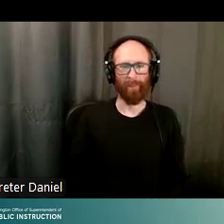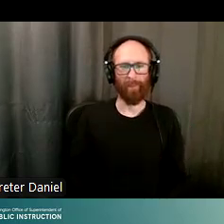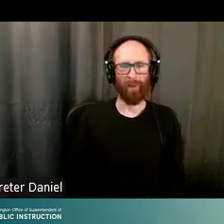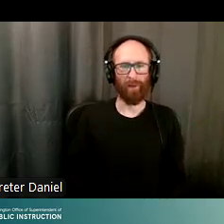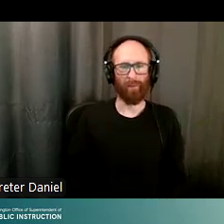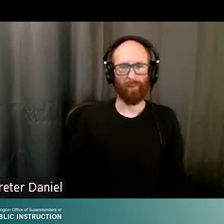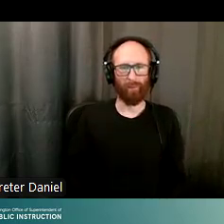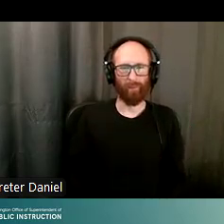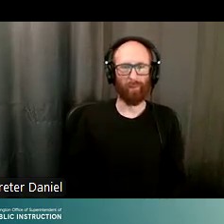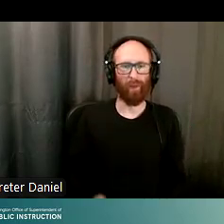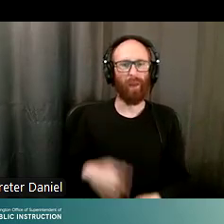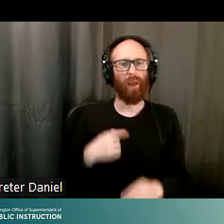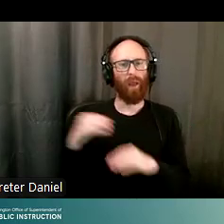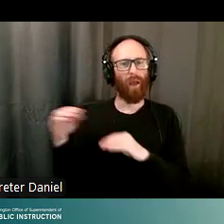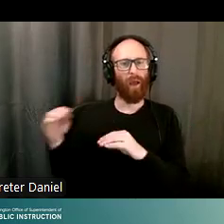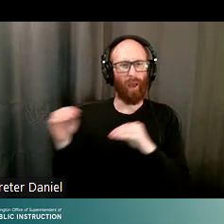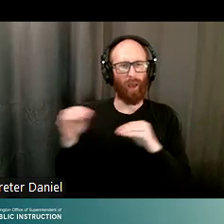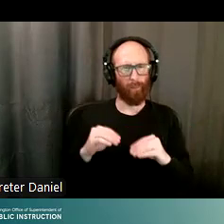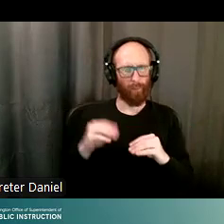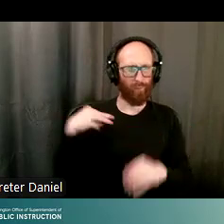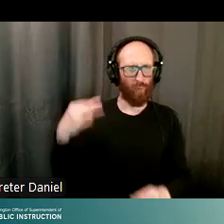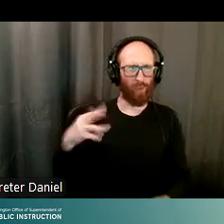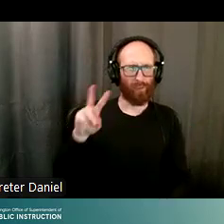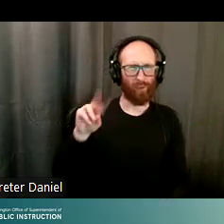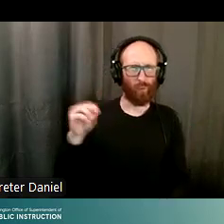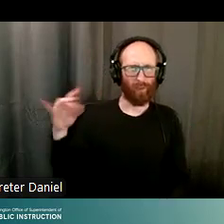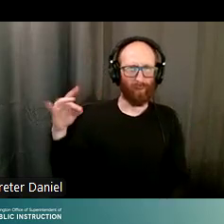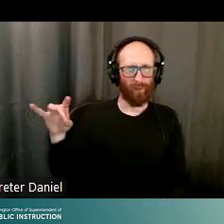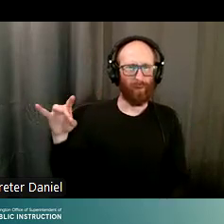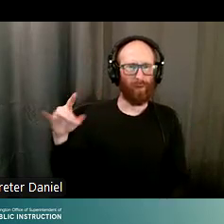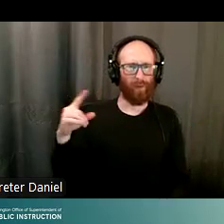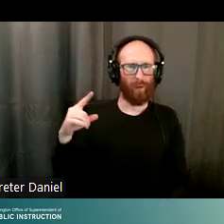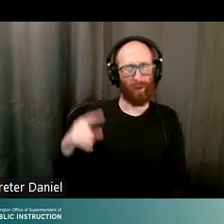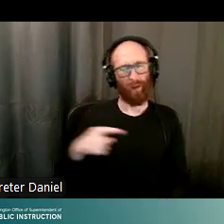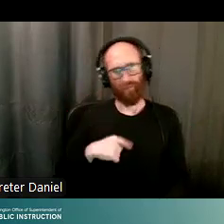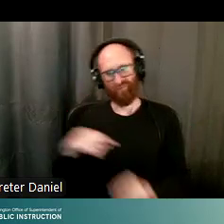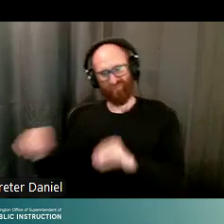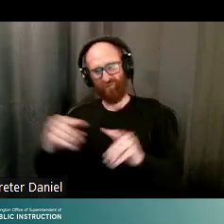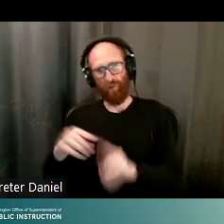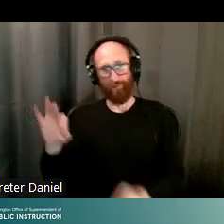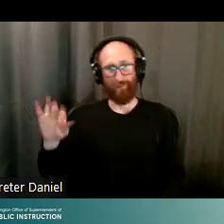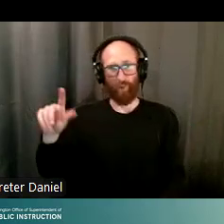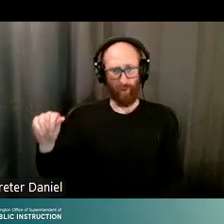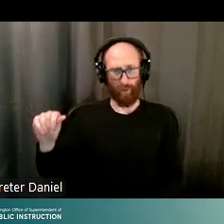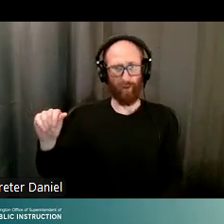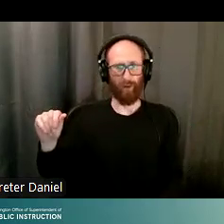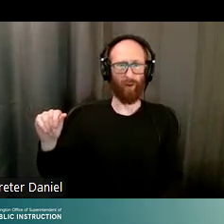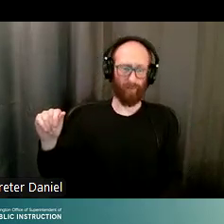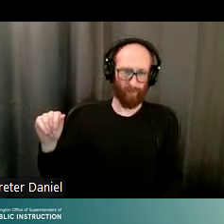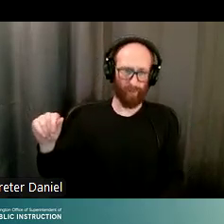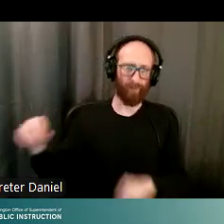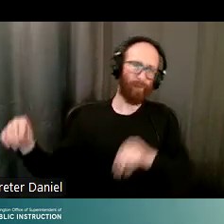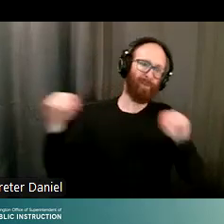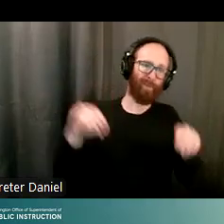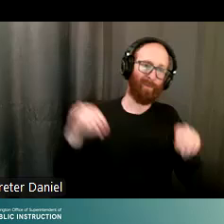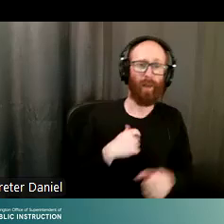I moved to Washington in 2018. I'm originally coming from Florida, and I have been working as a